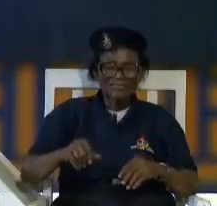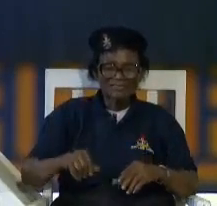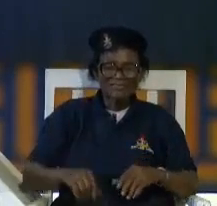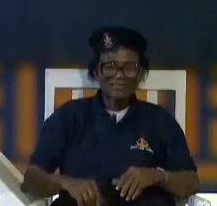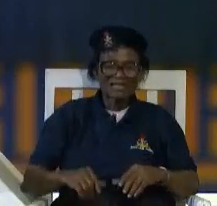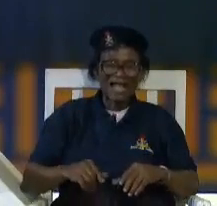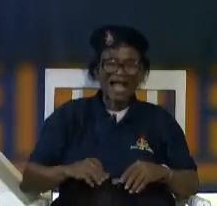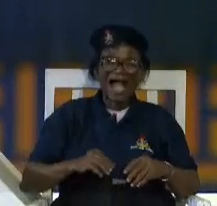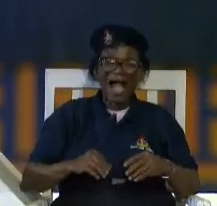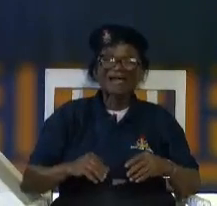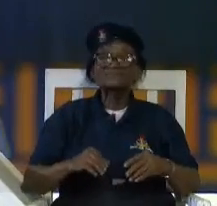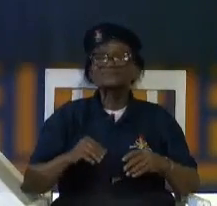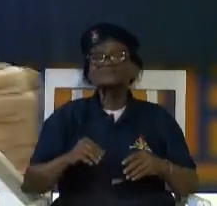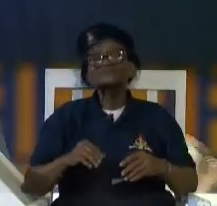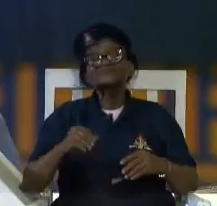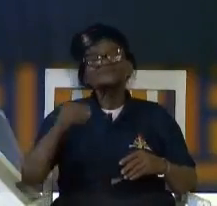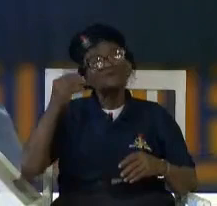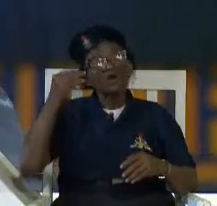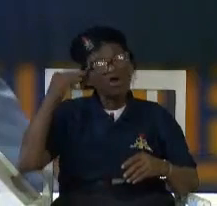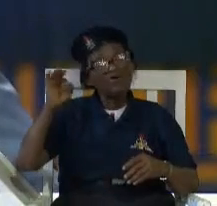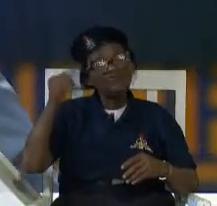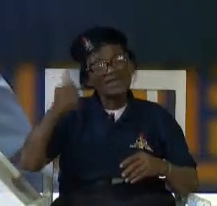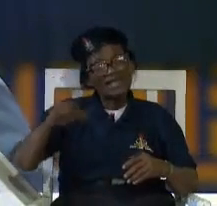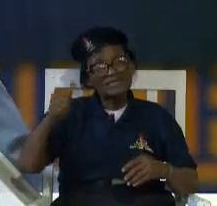anything called sin.